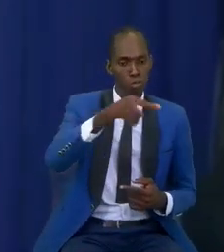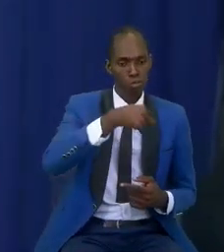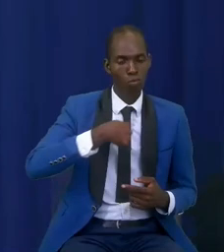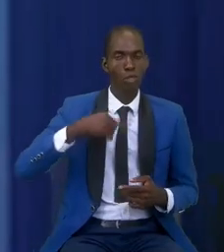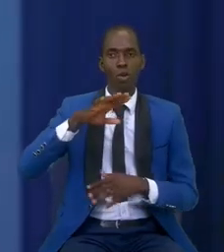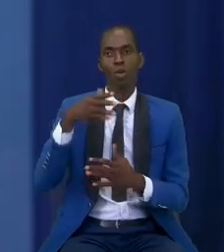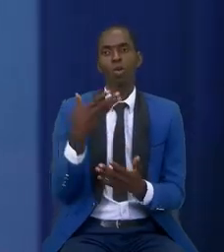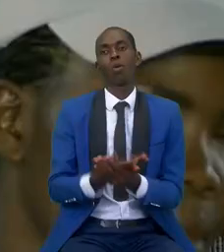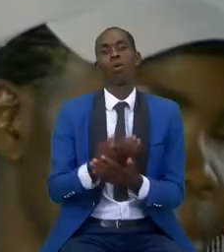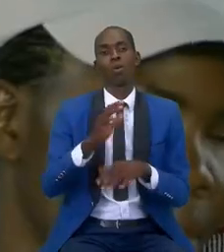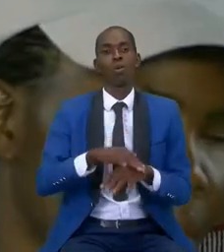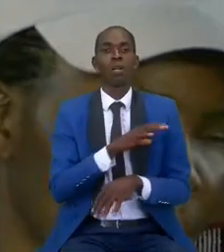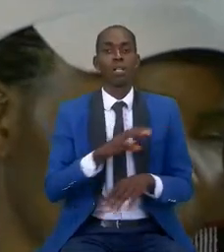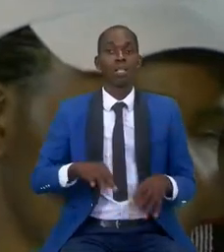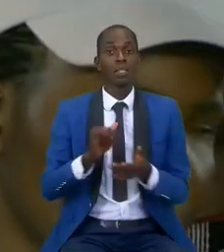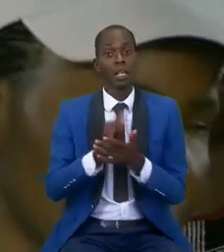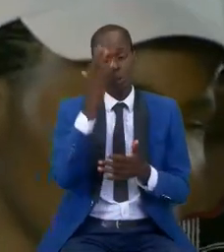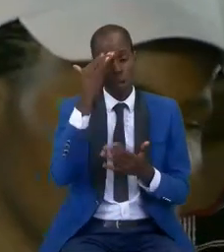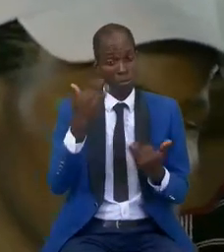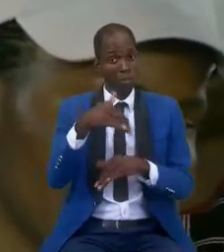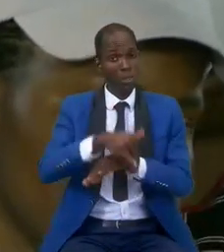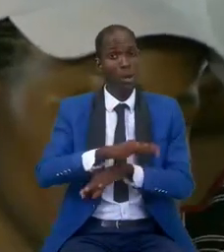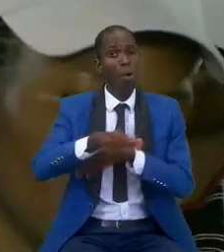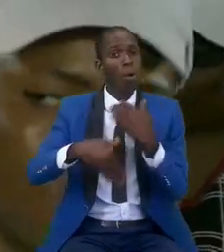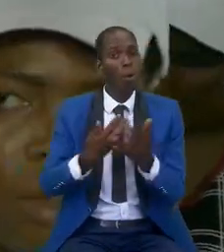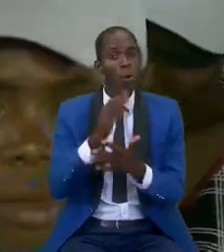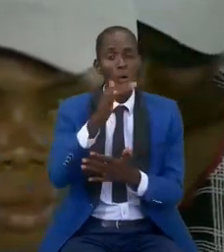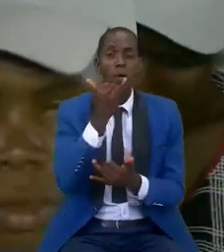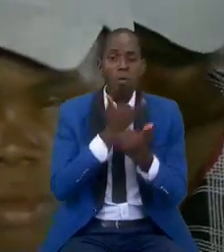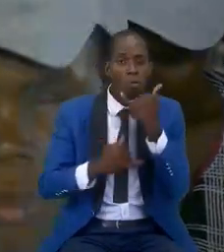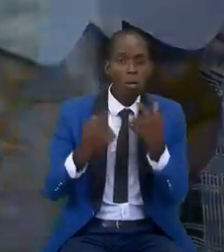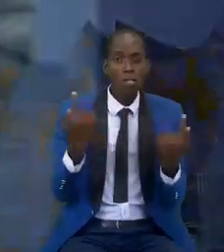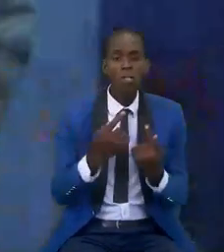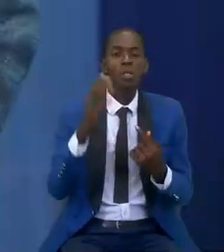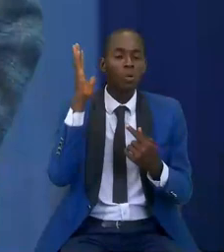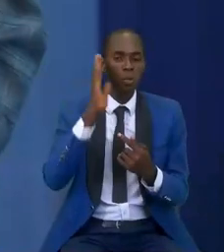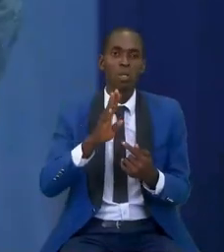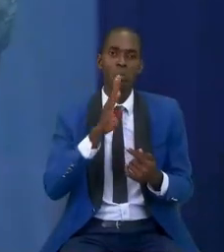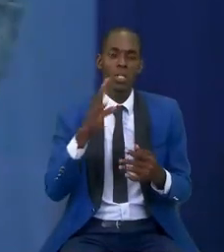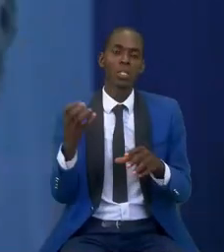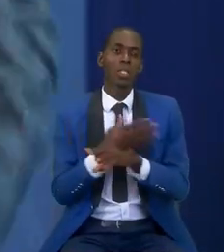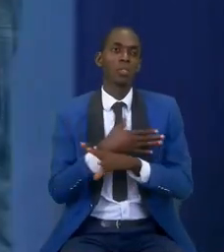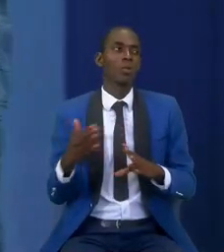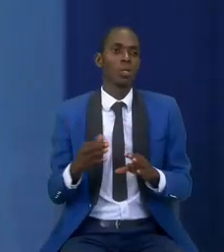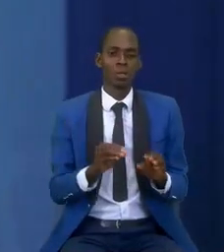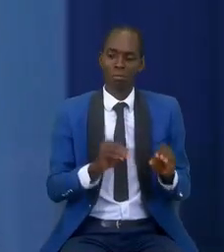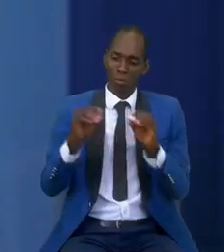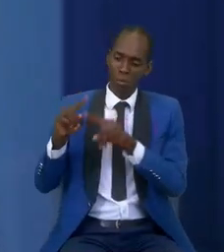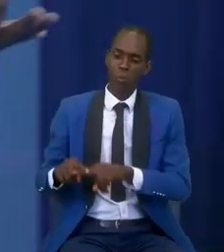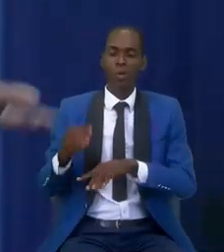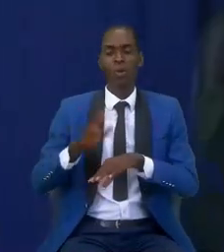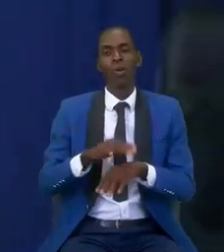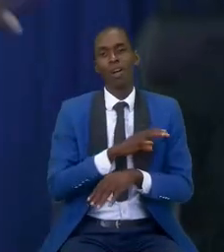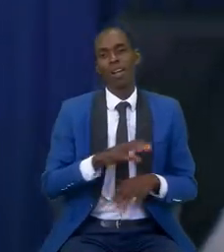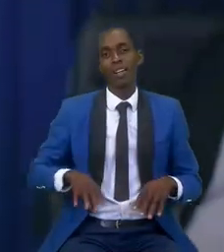late on Christ that's why tonight the power of sin will be broke in in your